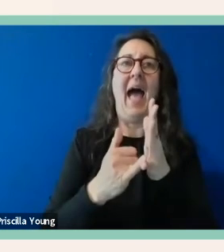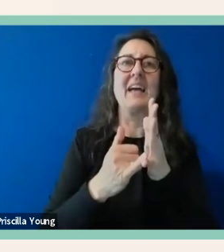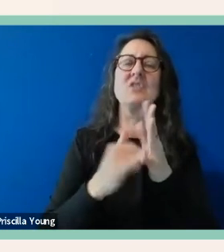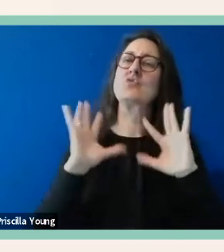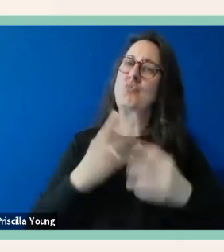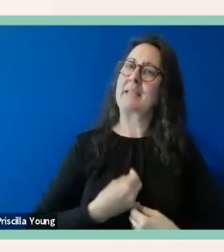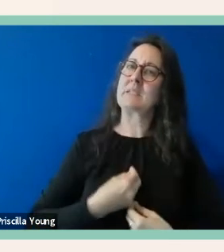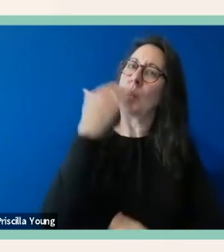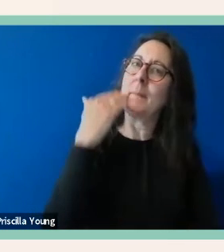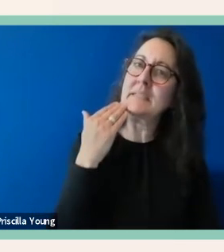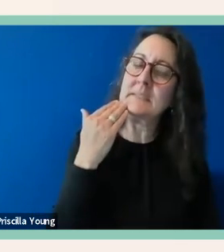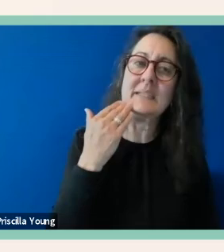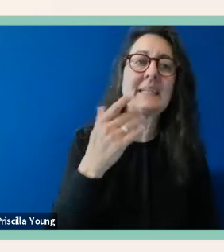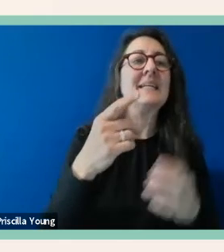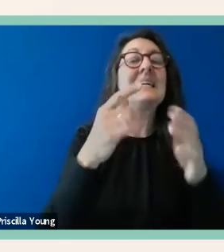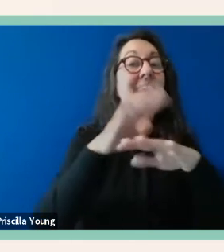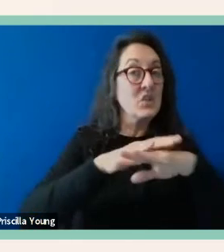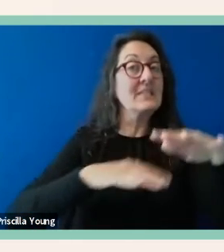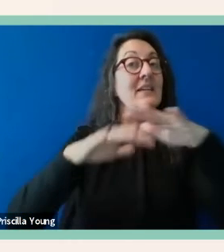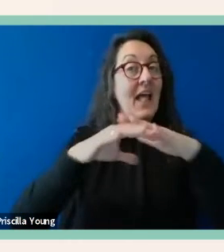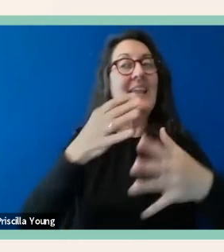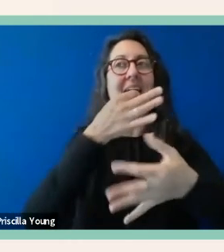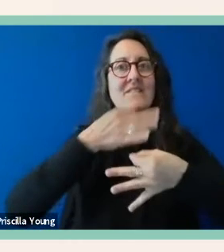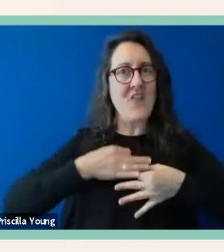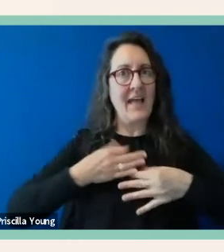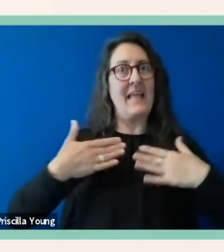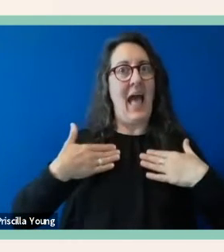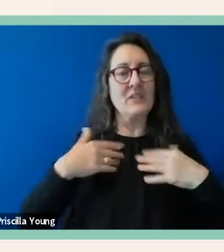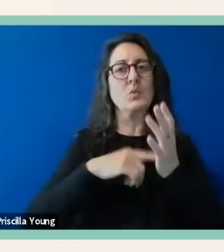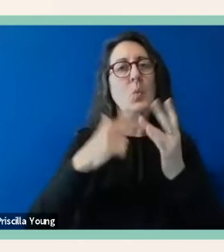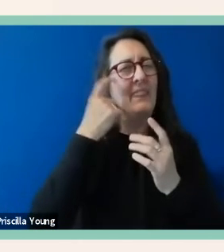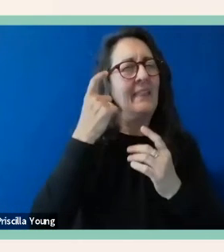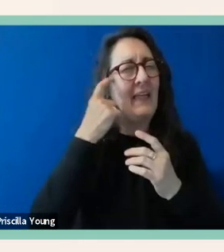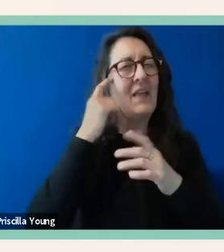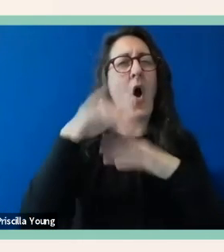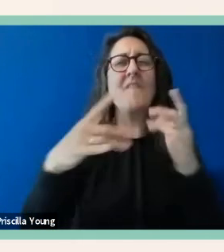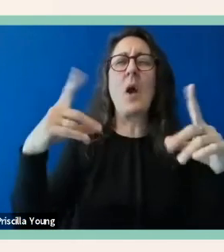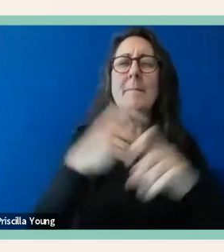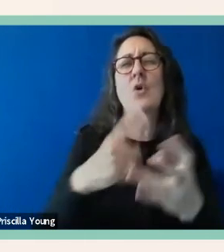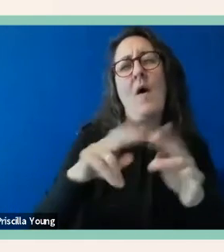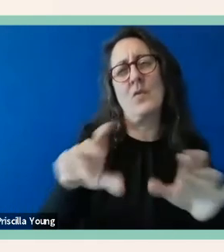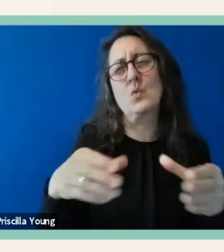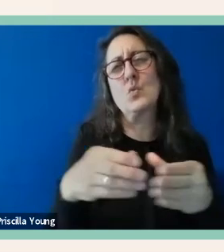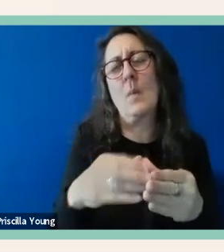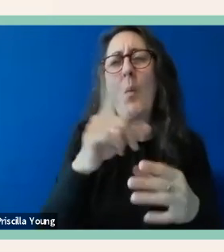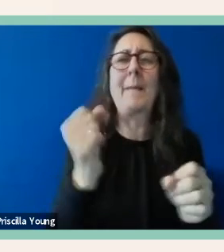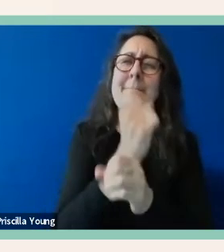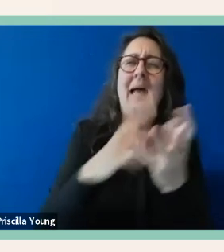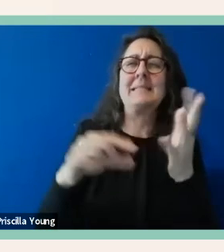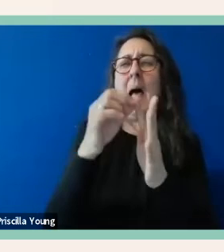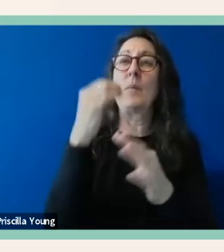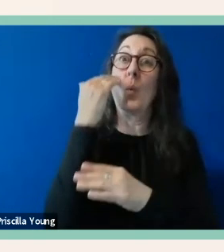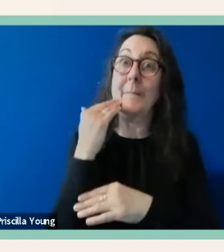invites us to make sure that we are always thinking about the complexity of the group that makes up women in